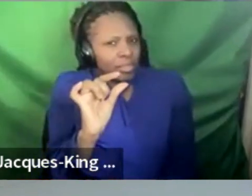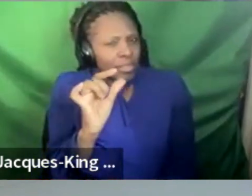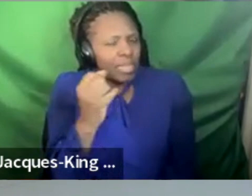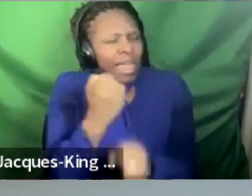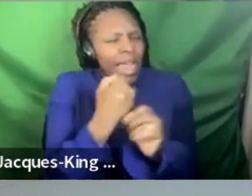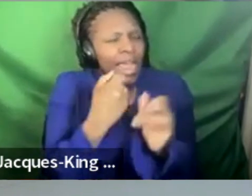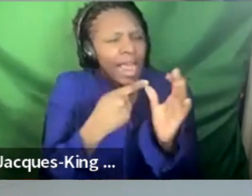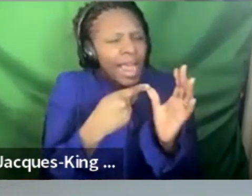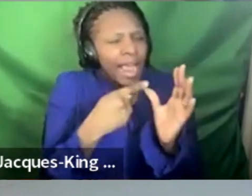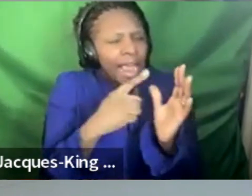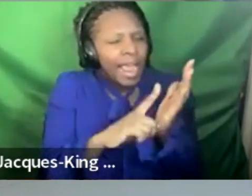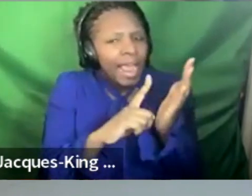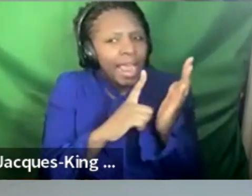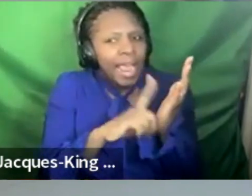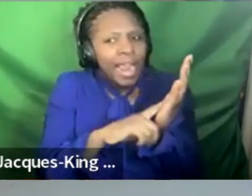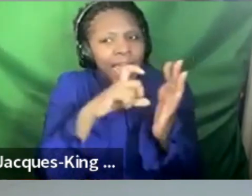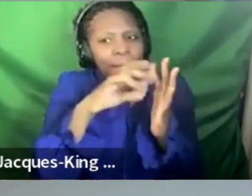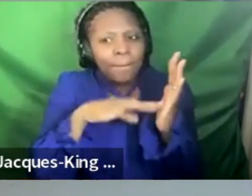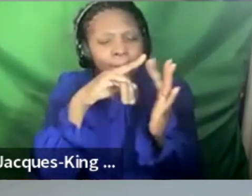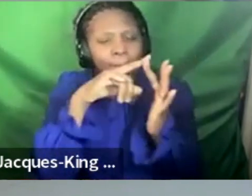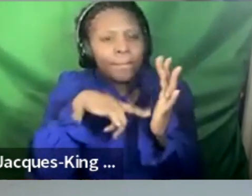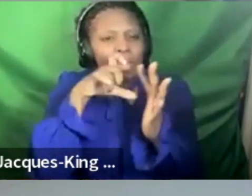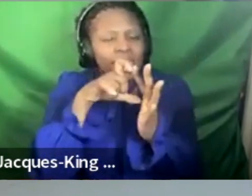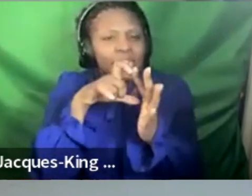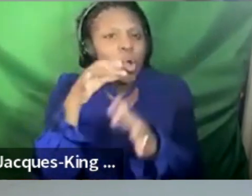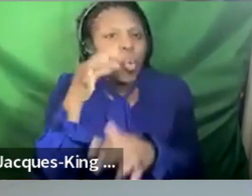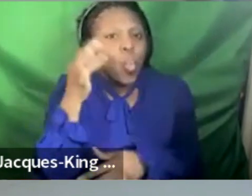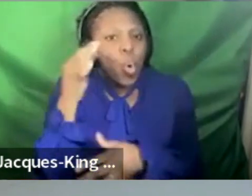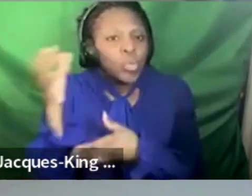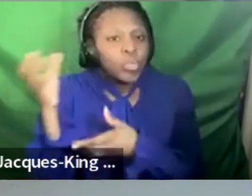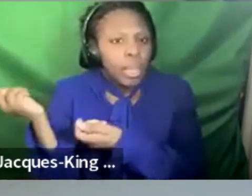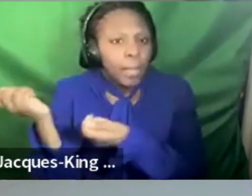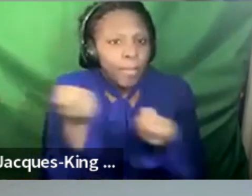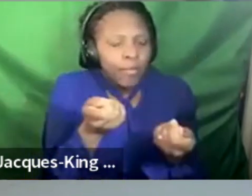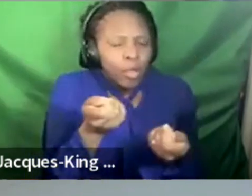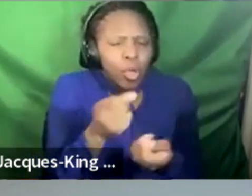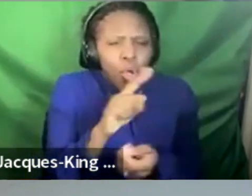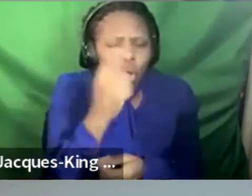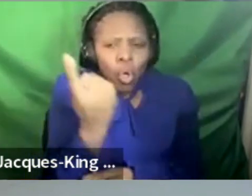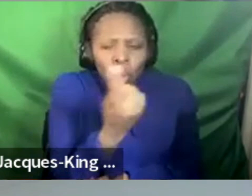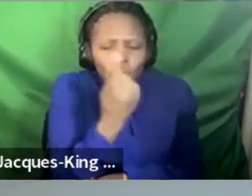bearer in a court who's so beautiful that Zeus